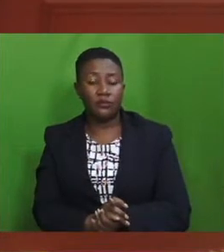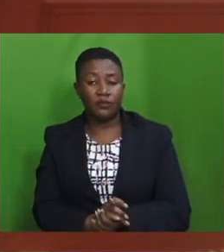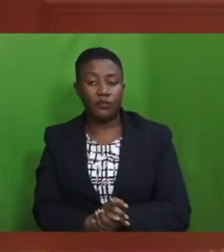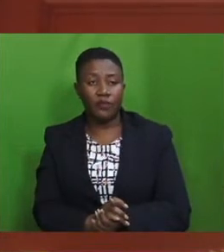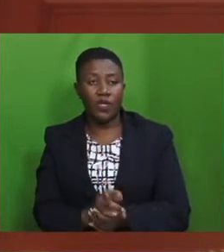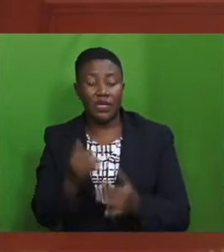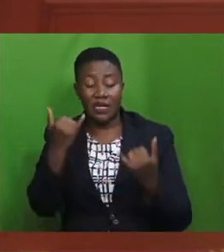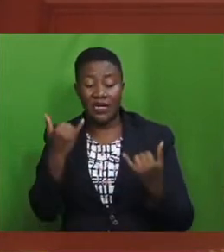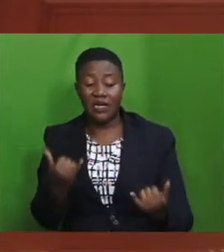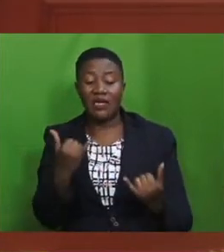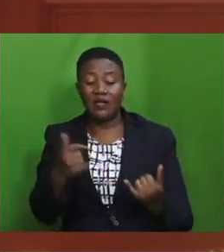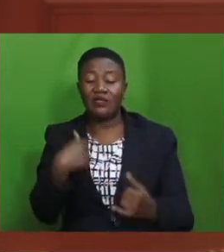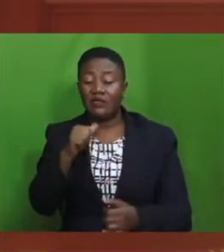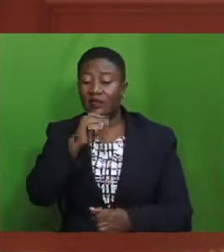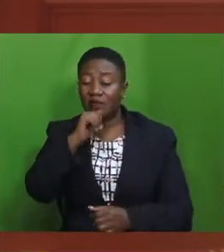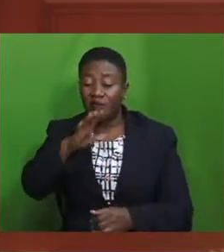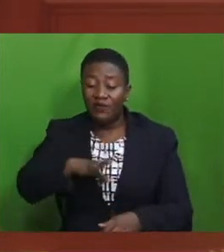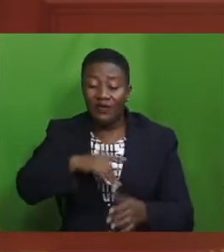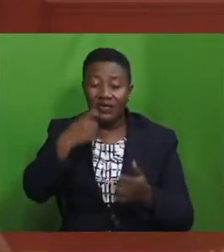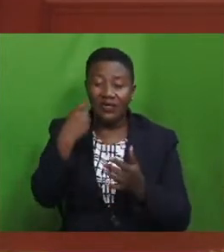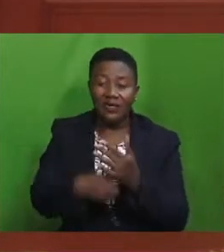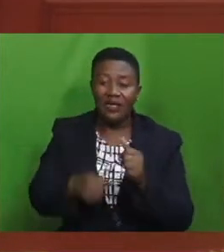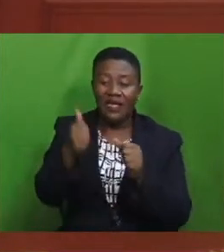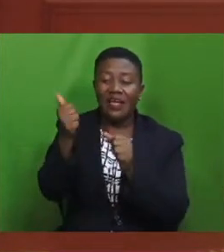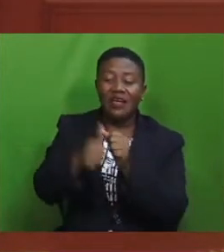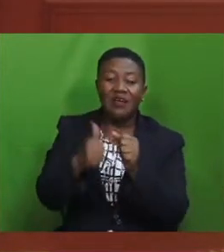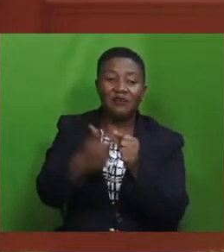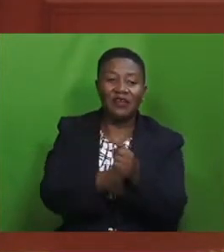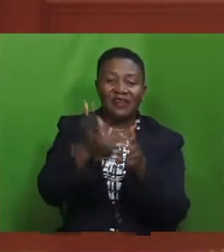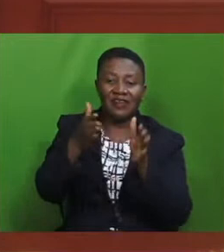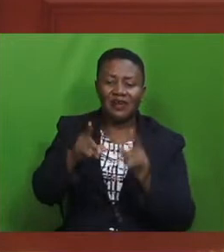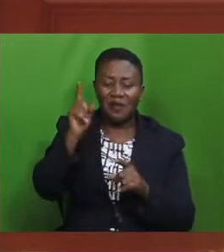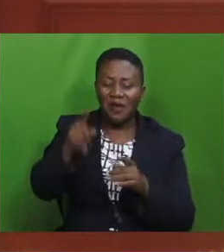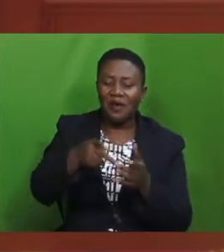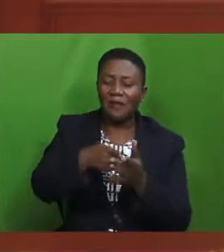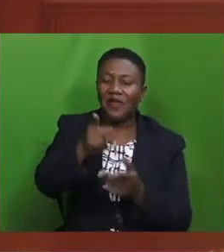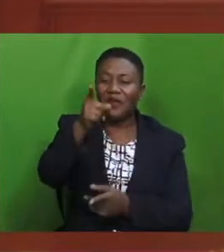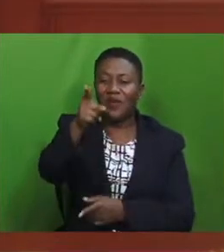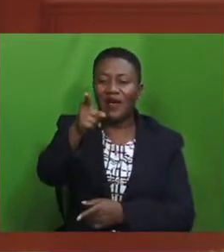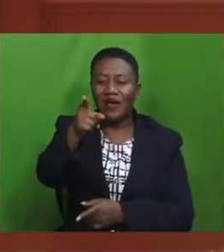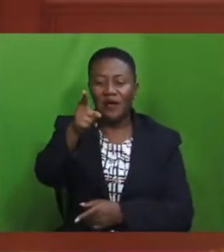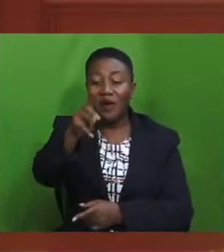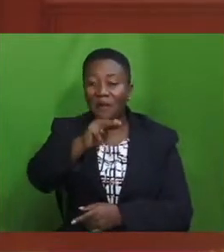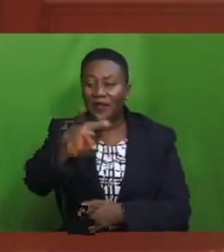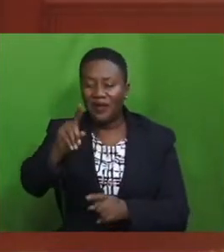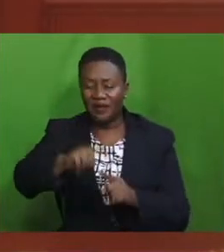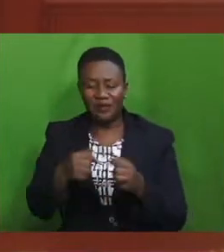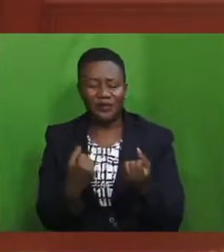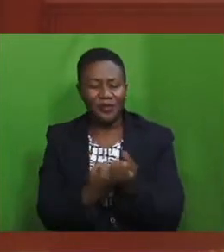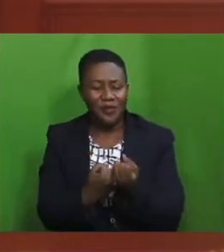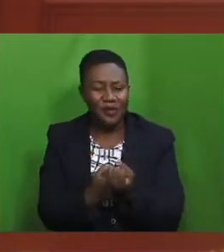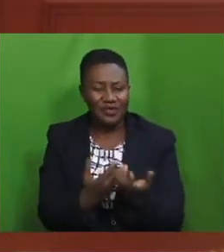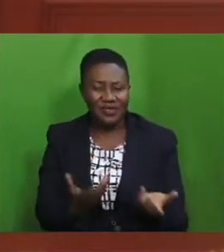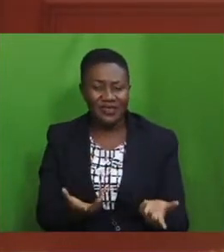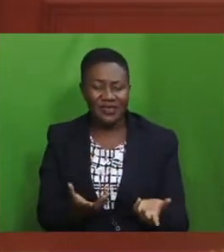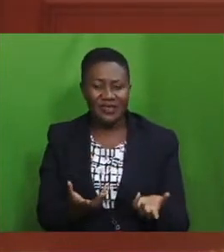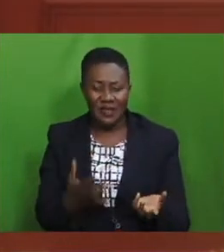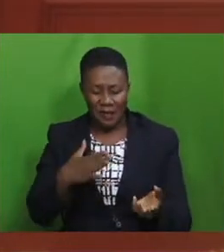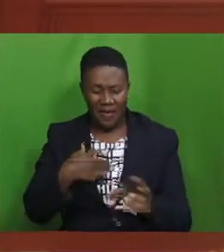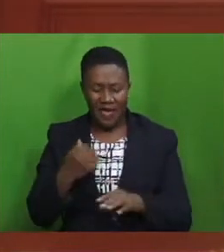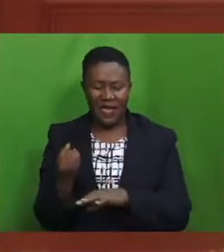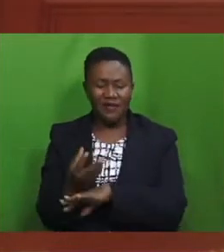informal tax, every Ghanaian should pay 100 Ghana cedis to support it. Mr. Speaker, my advice is simply